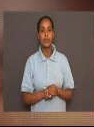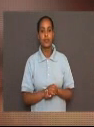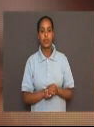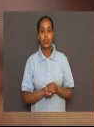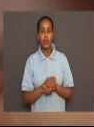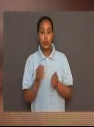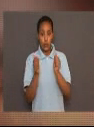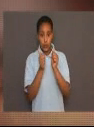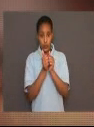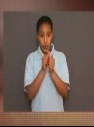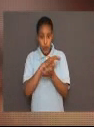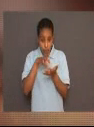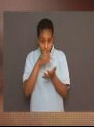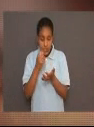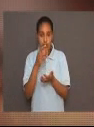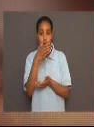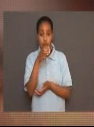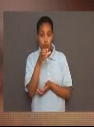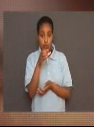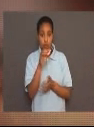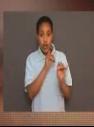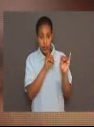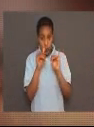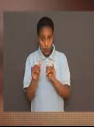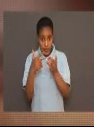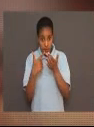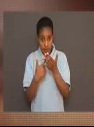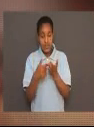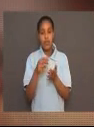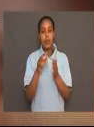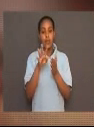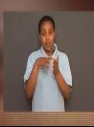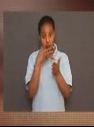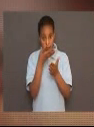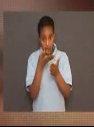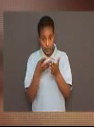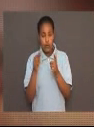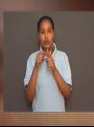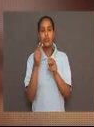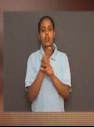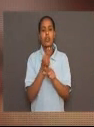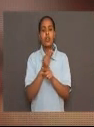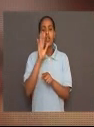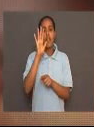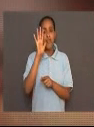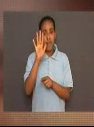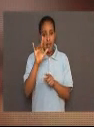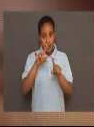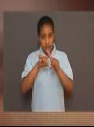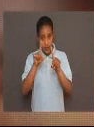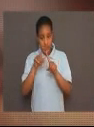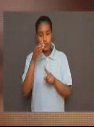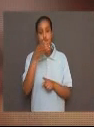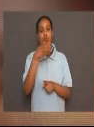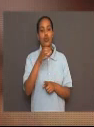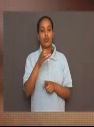We then mix the solutions according to this table to create 5 different